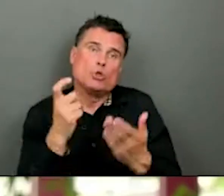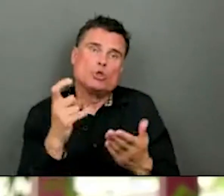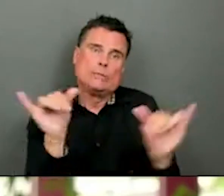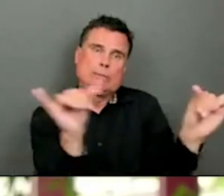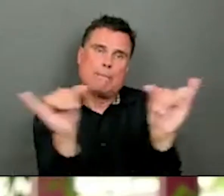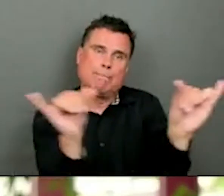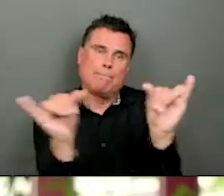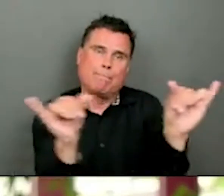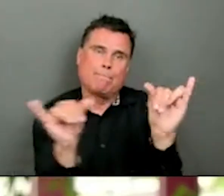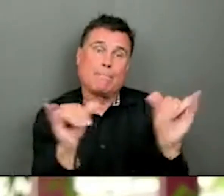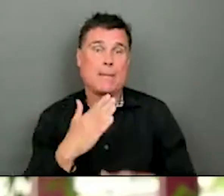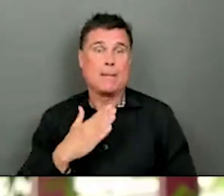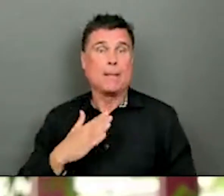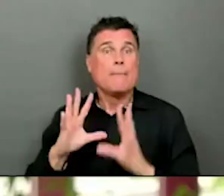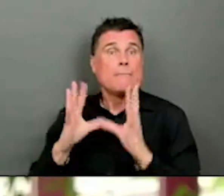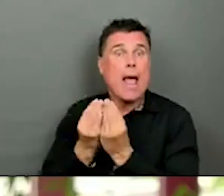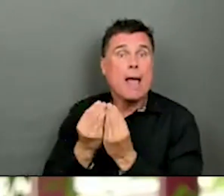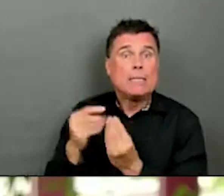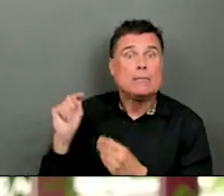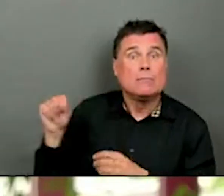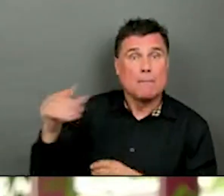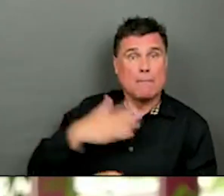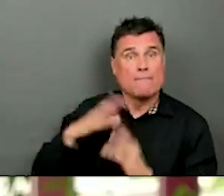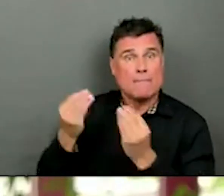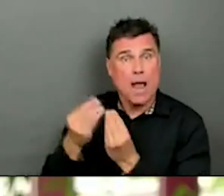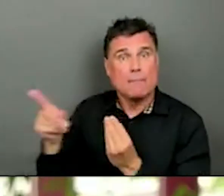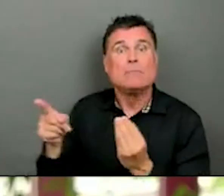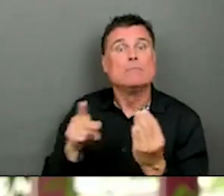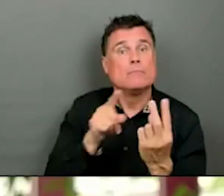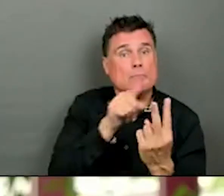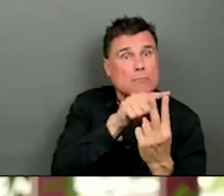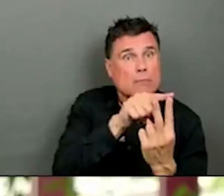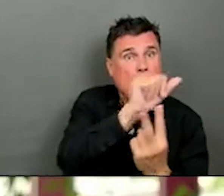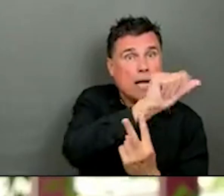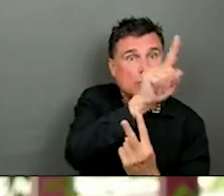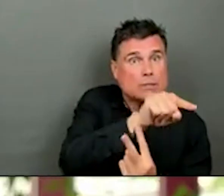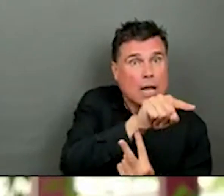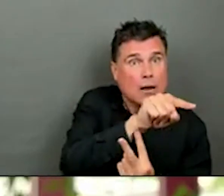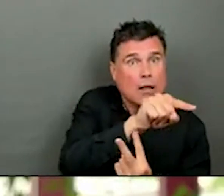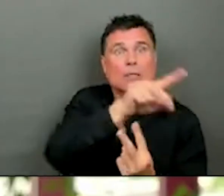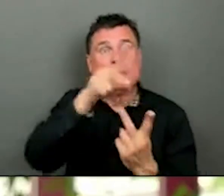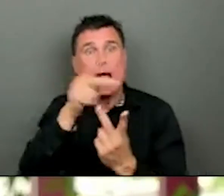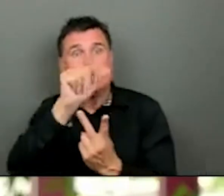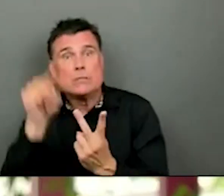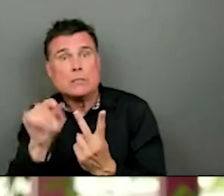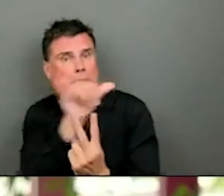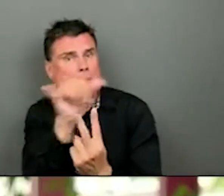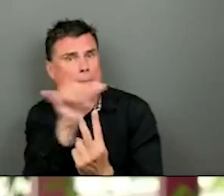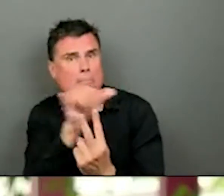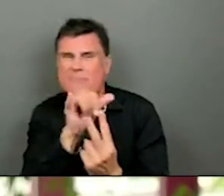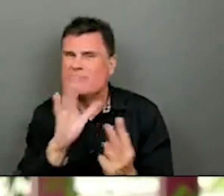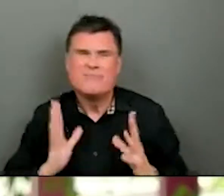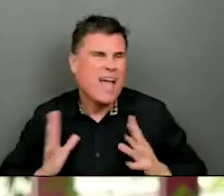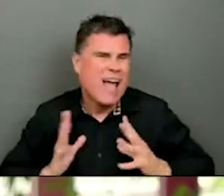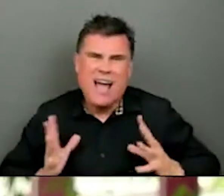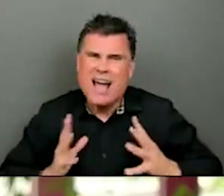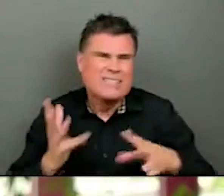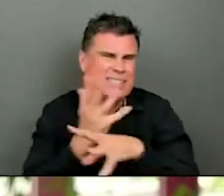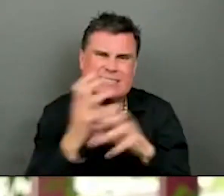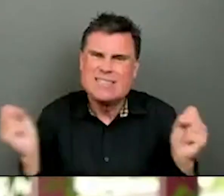and it is a very good and safe and effective vaccine, and we know that from the millions of people around the world that have received